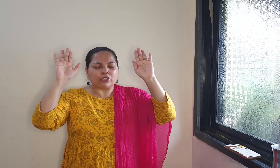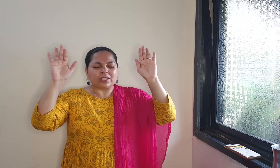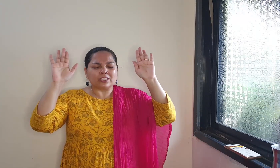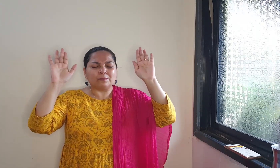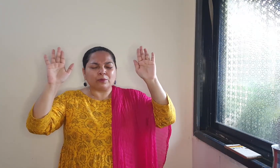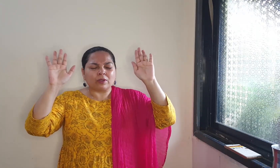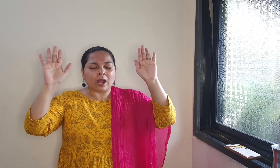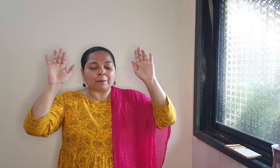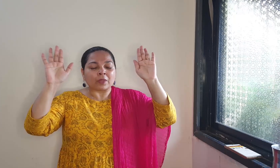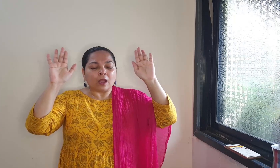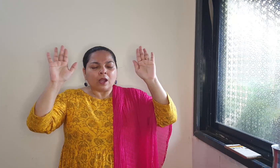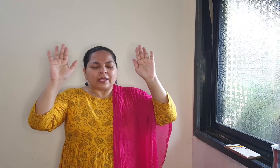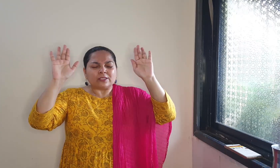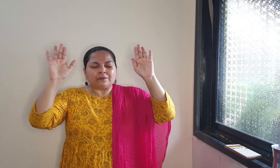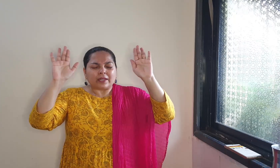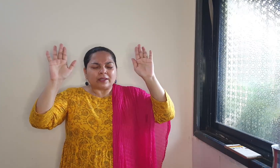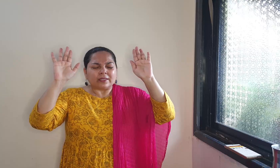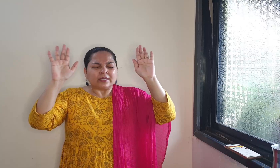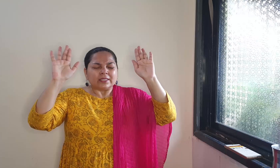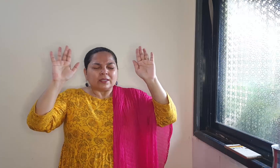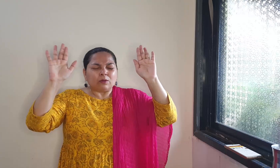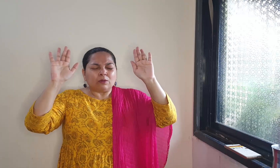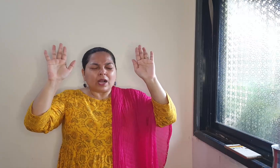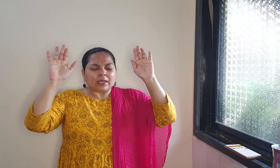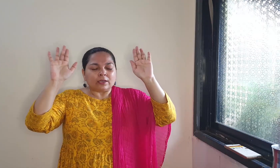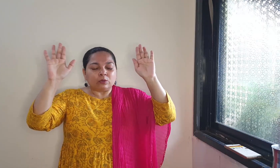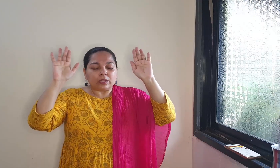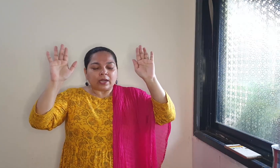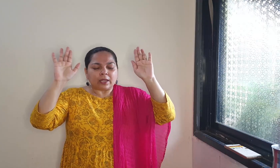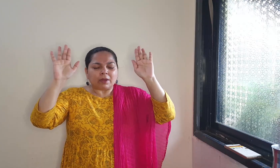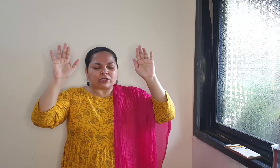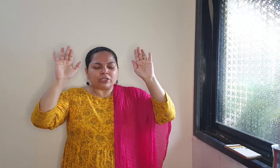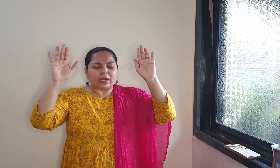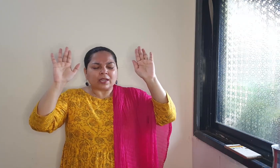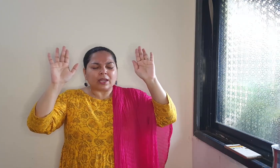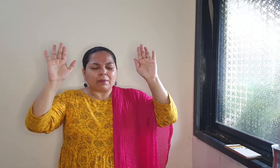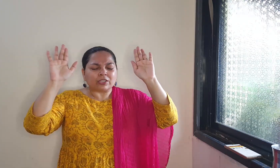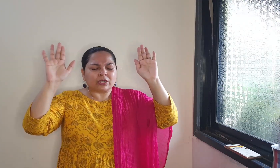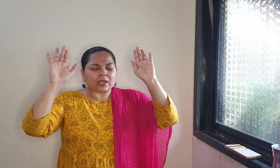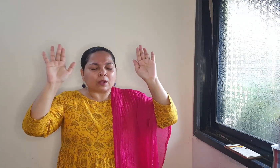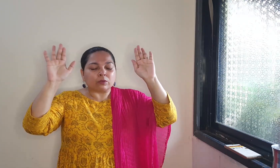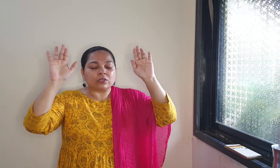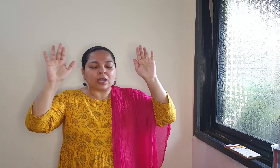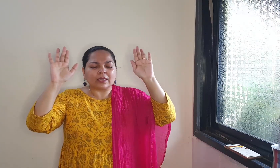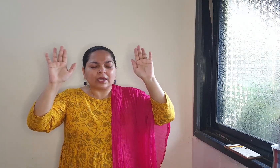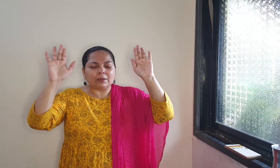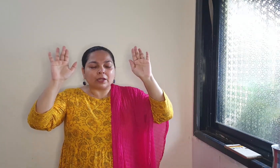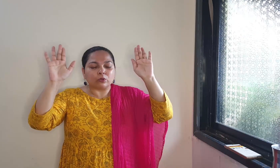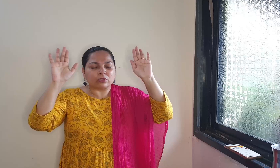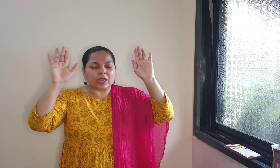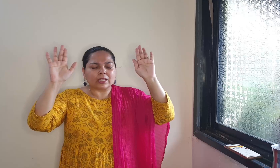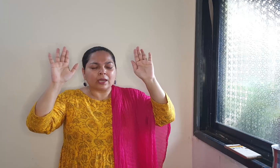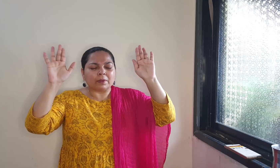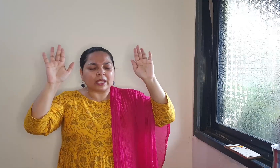everyone watching this program. Yes, Father. Oh, hallelujah. Leba shata, leba shata, kosata,